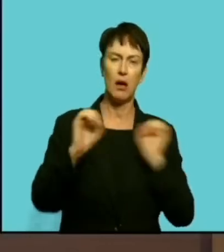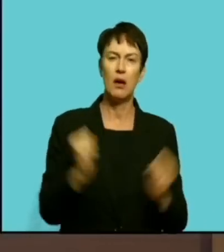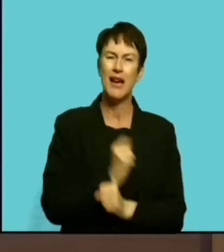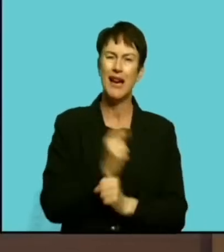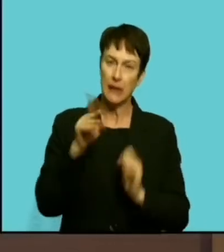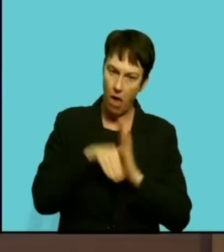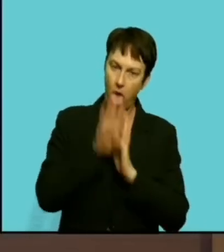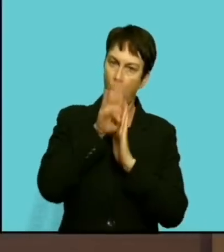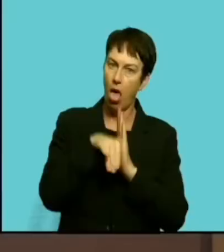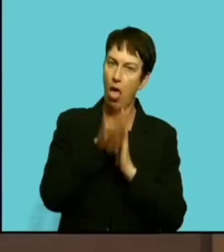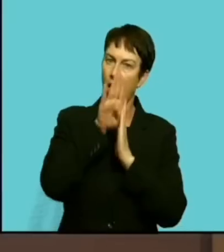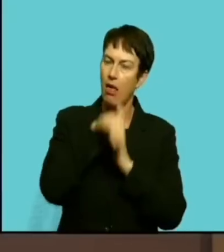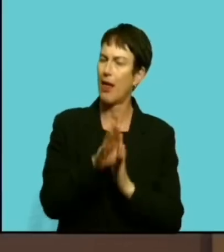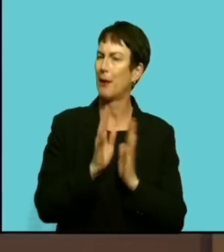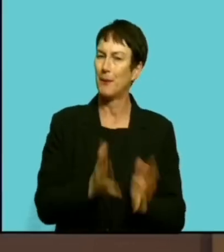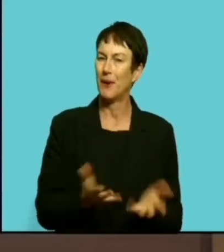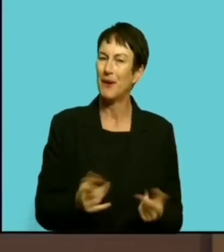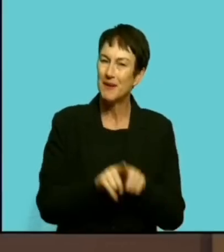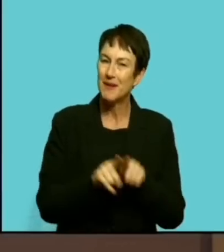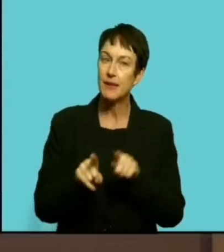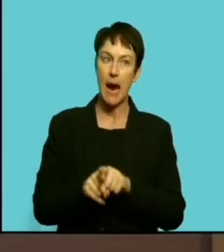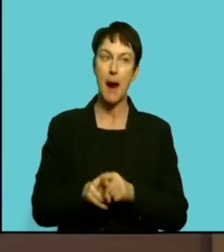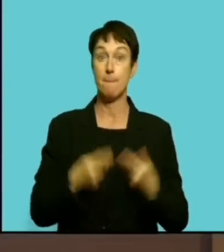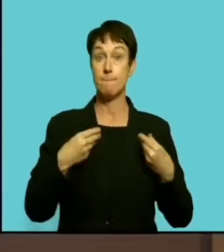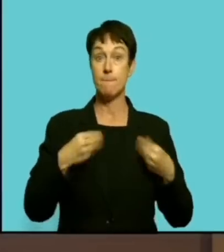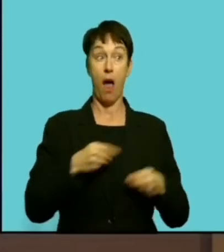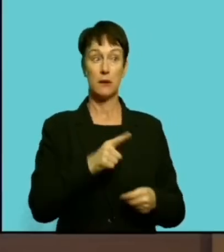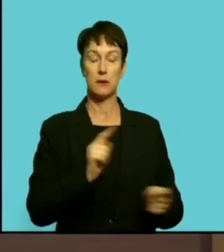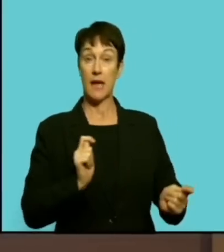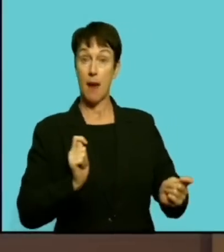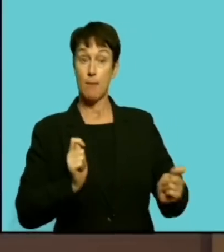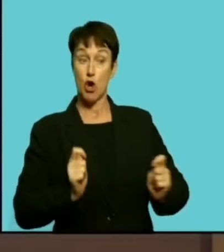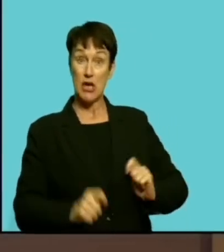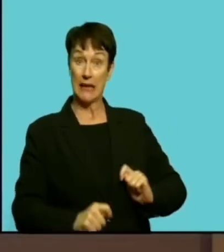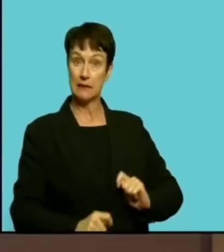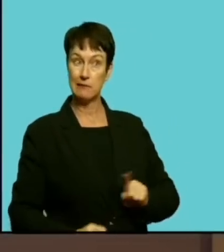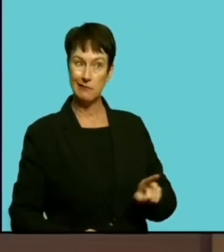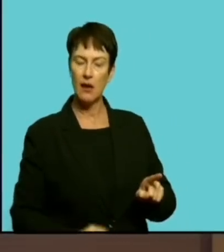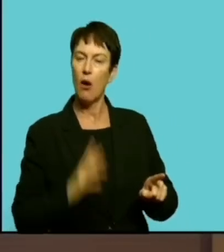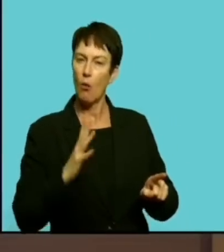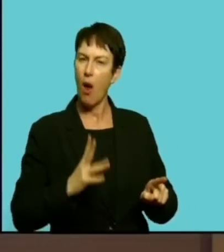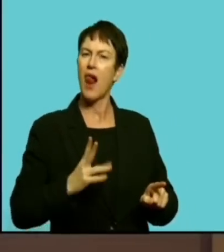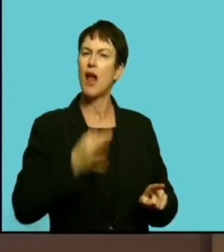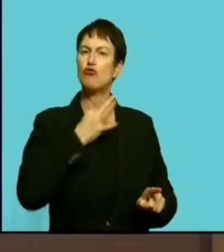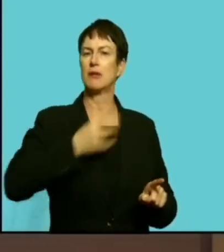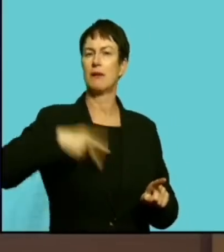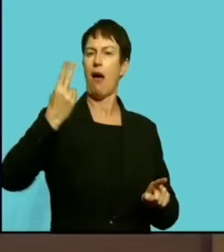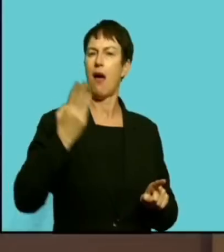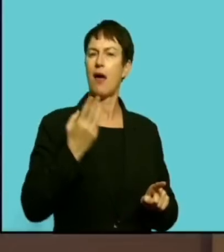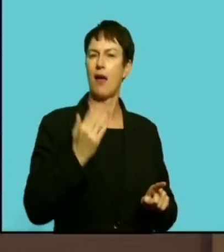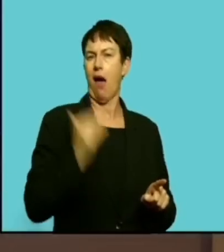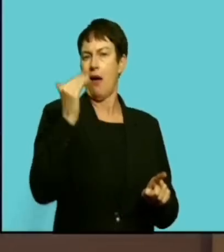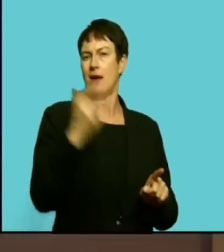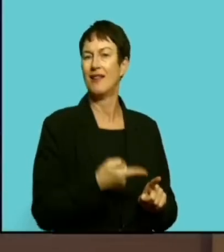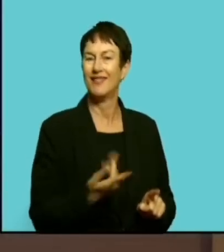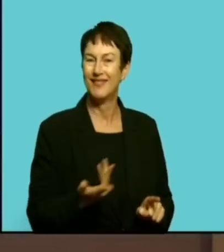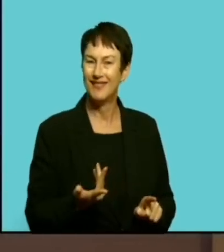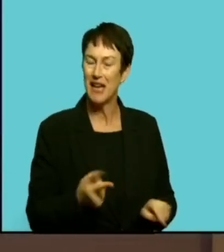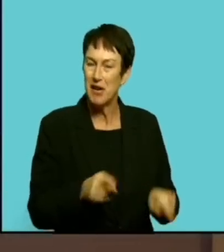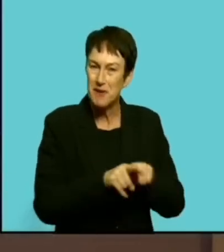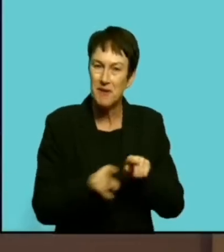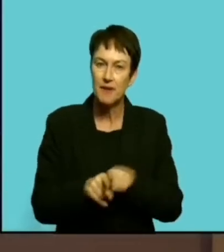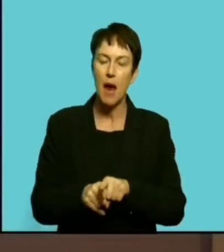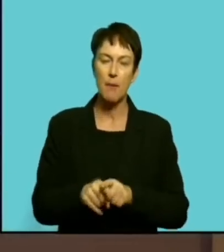markets would be exposed to heightened risks. And as currencies readjust, as we have seen,